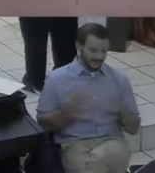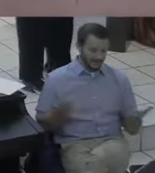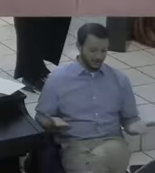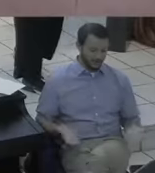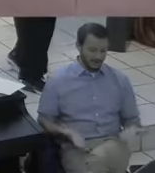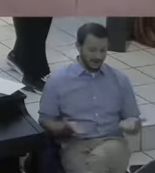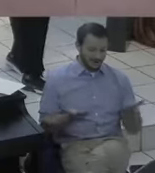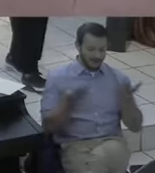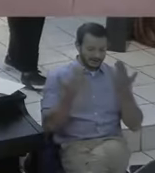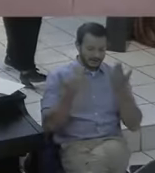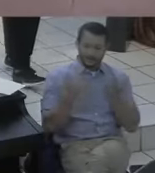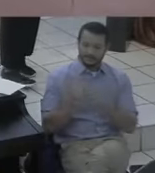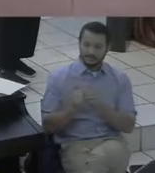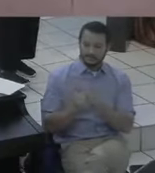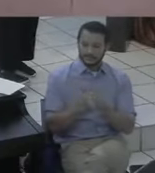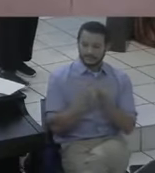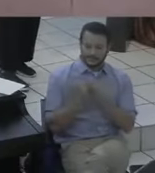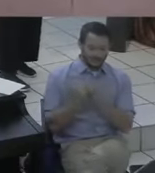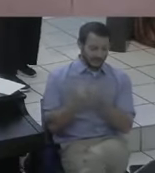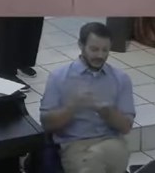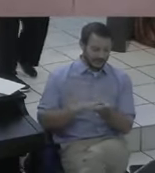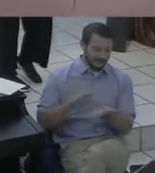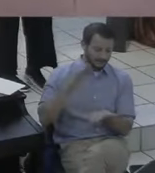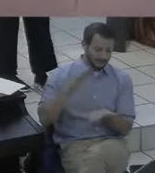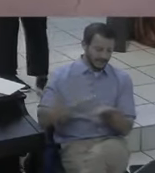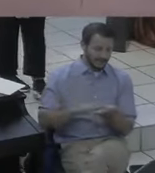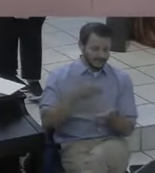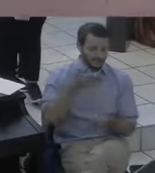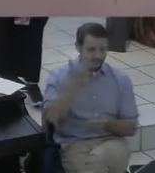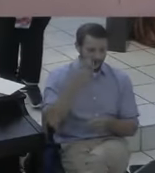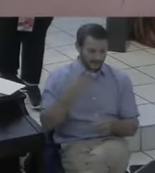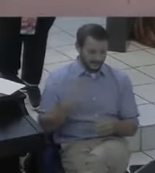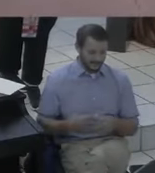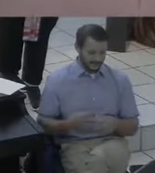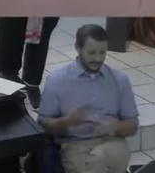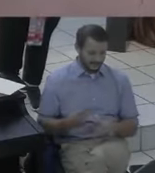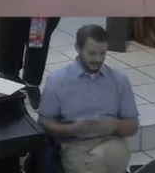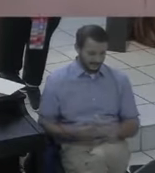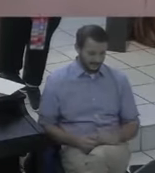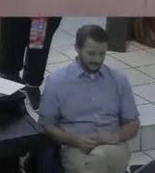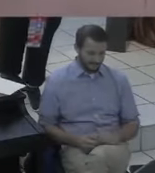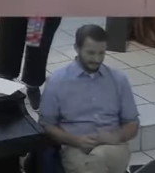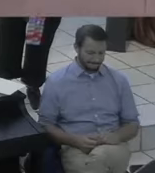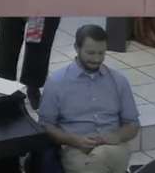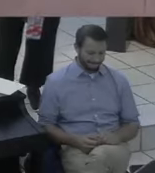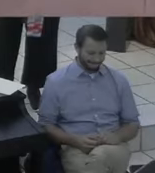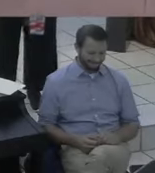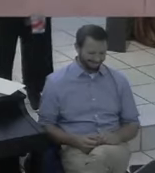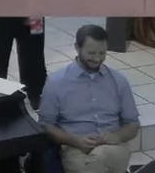up, rise up, together, praise God's